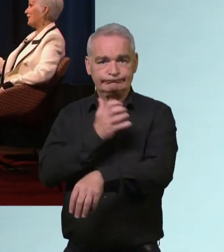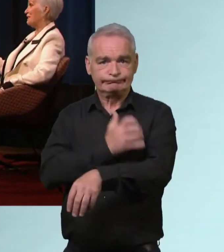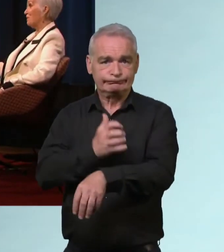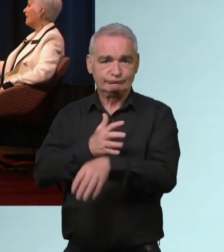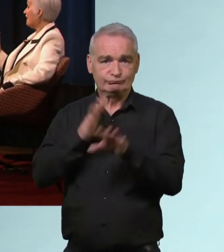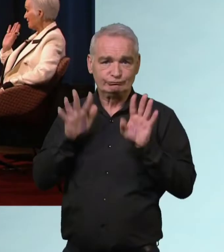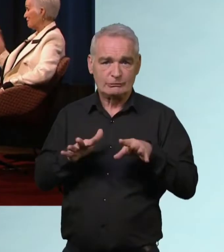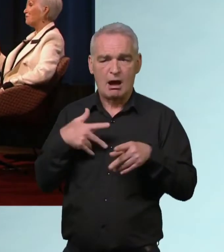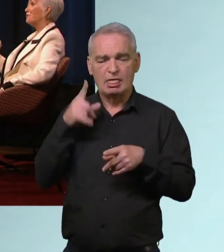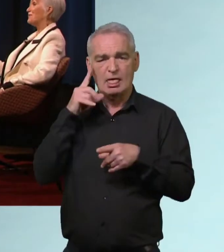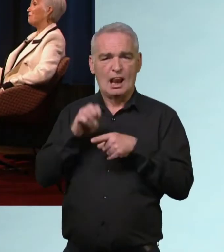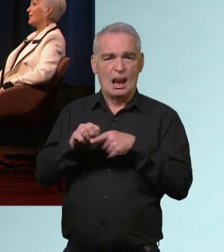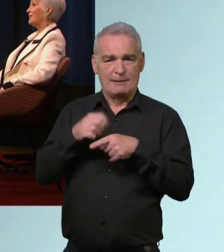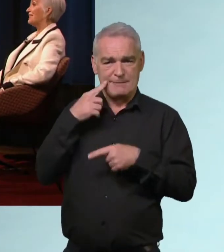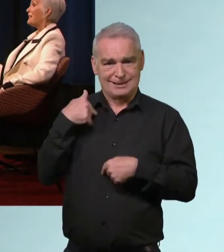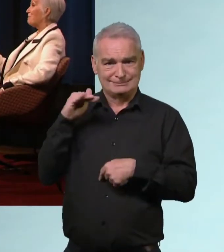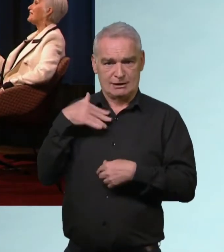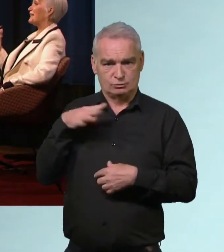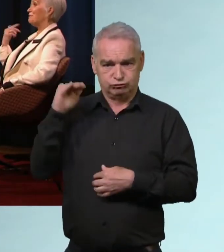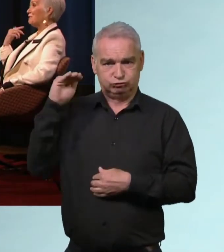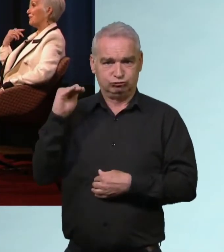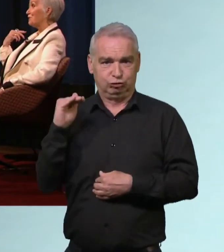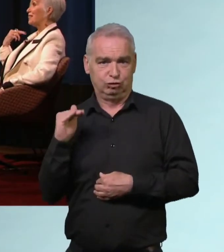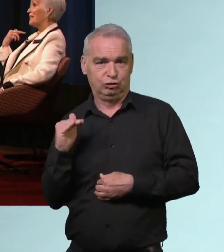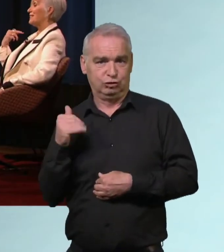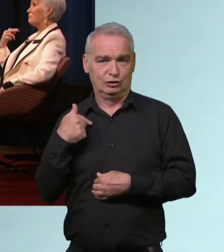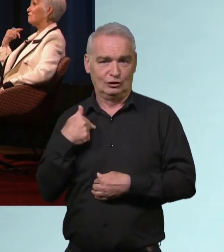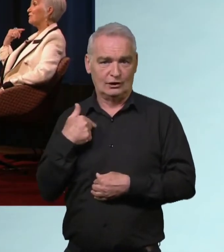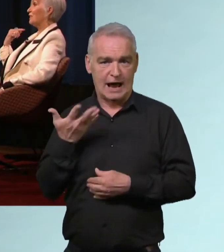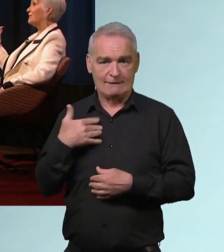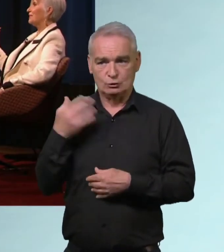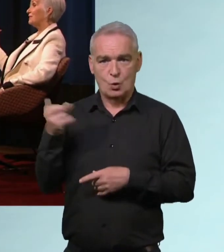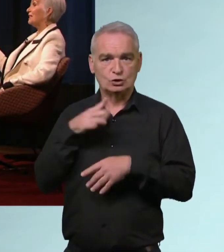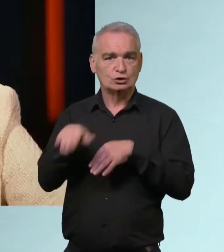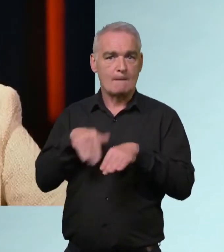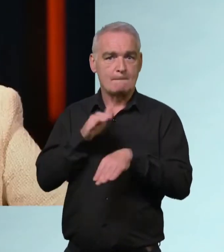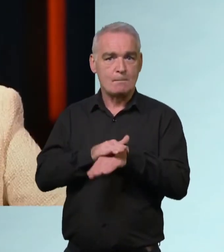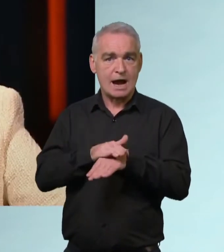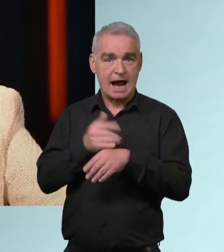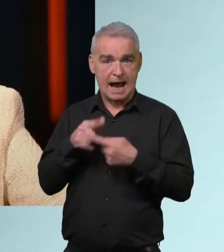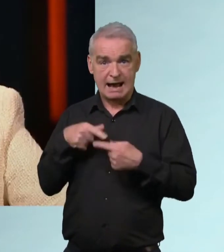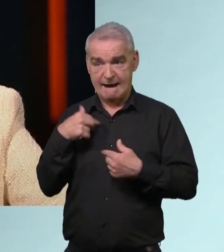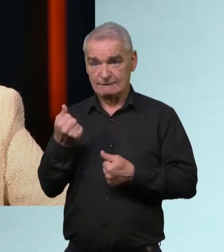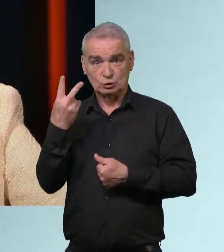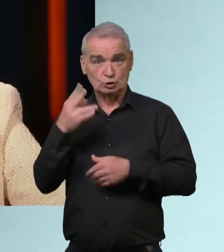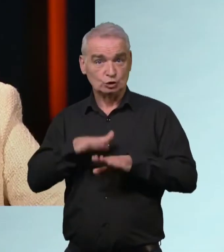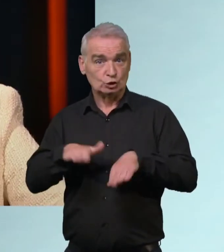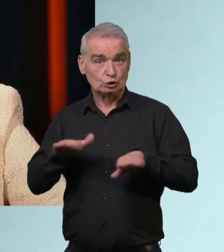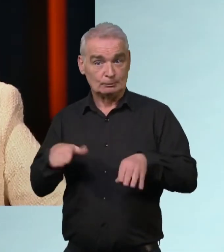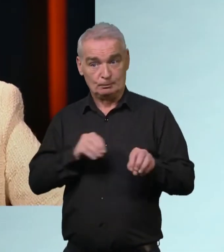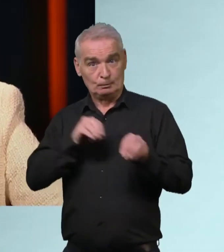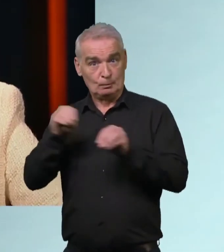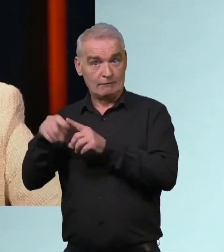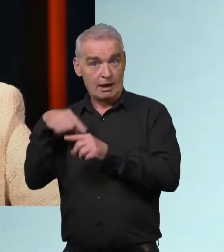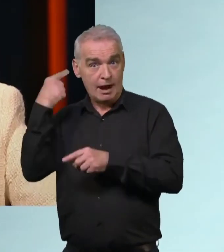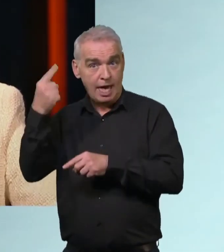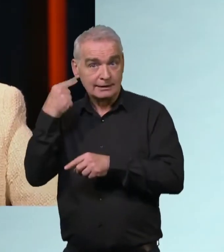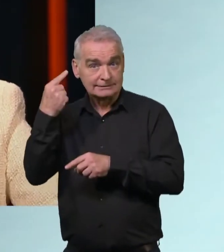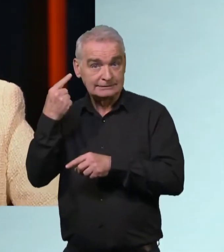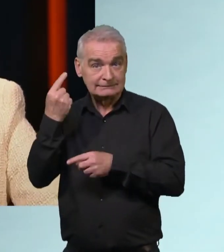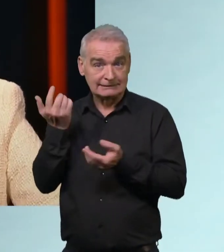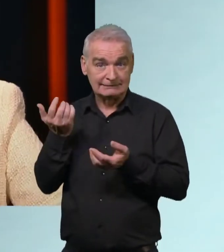can't shrink anymore. Right. No, we'll go somewhere else. And by that time, my two kids had moved to London. Yeah. So I thought, hello, mummy's coming